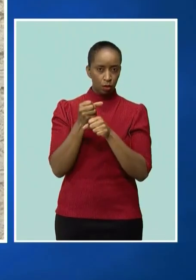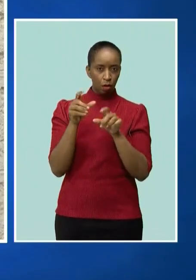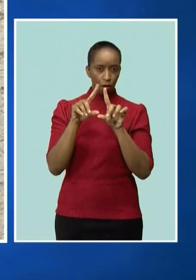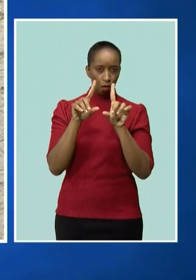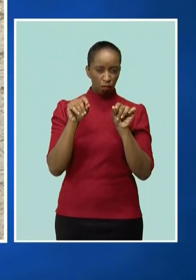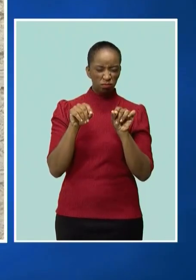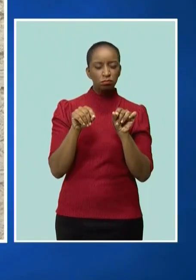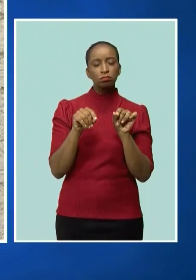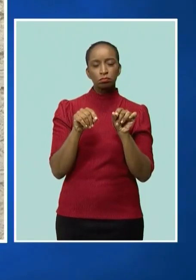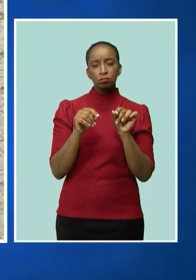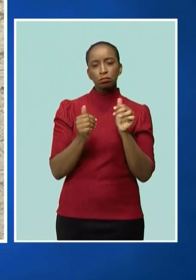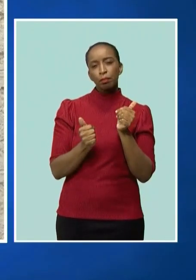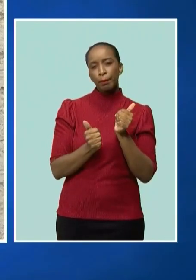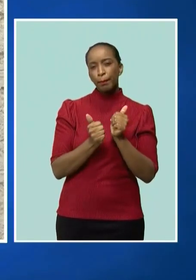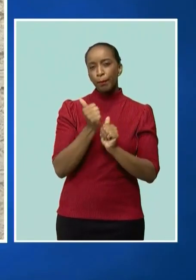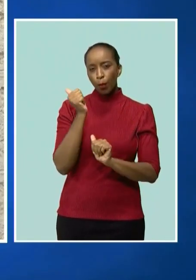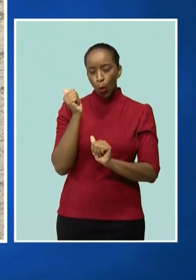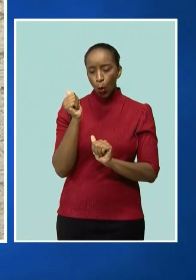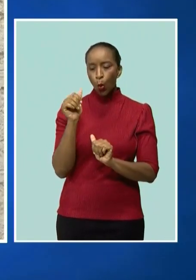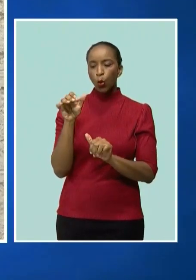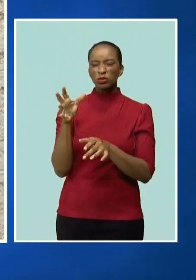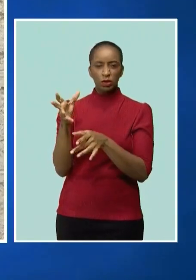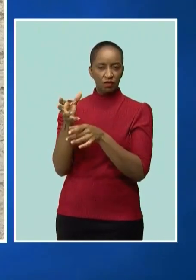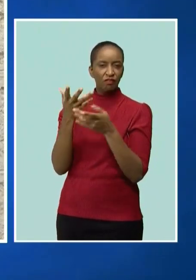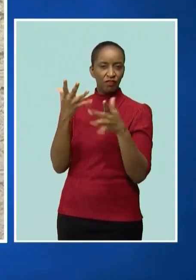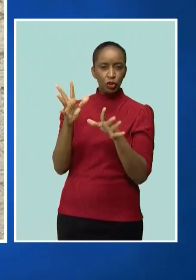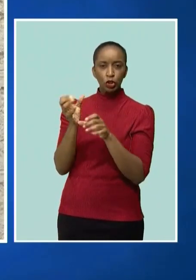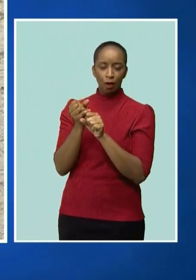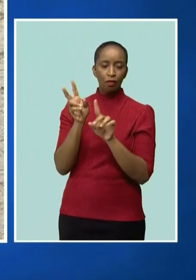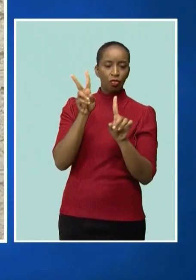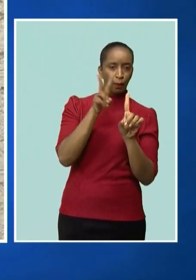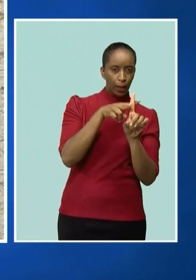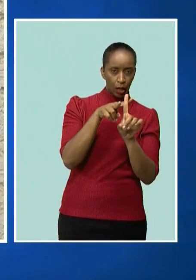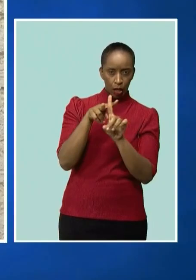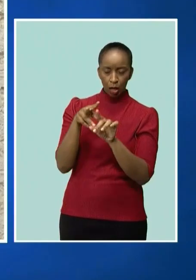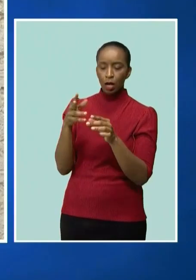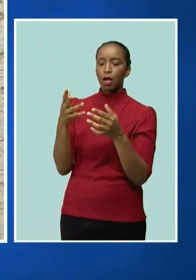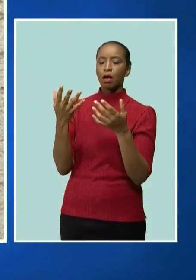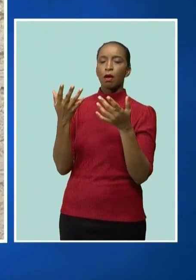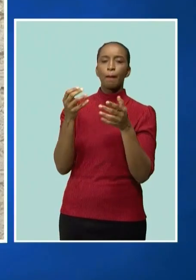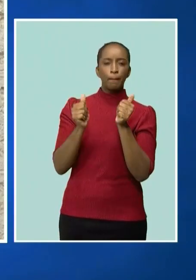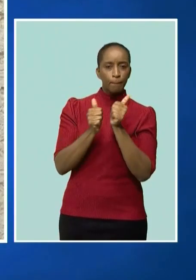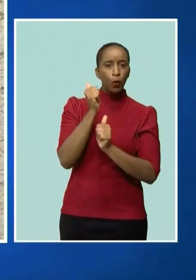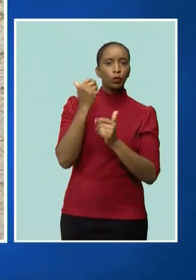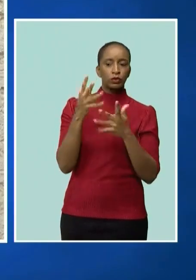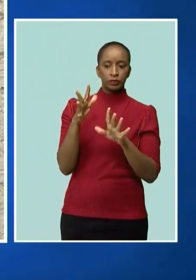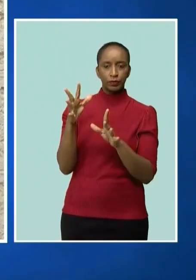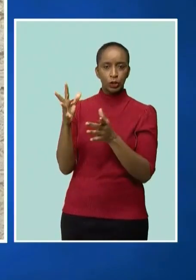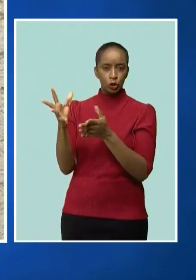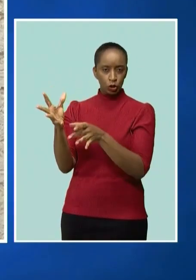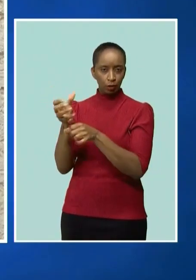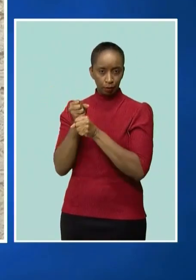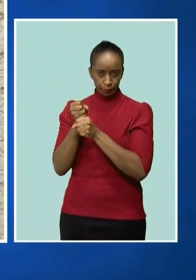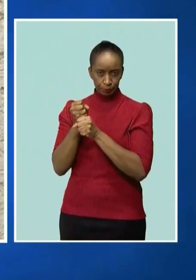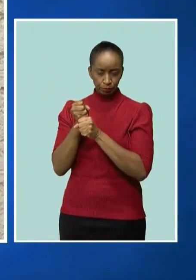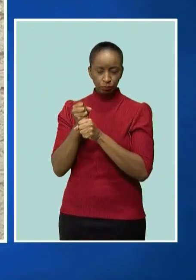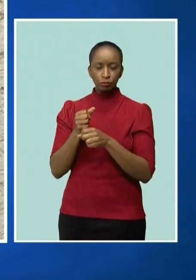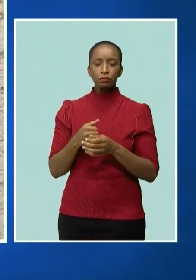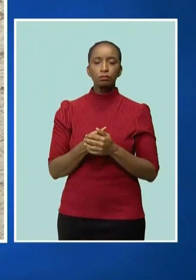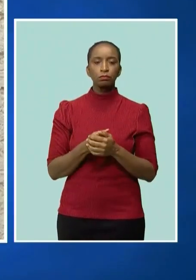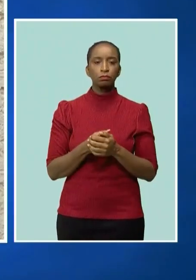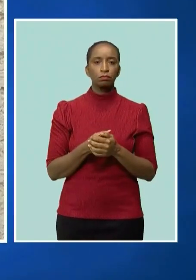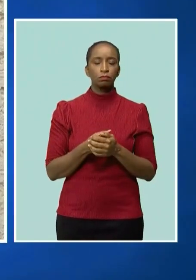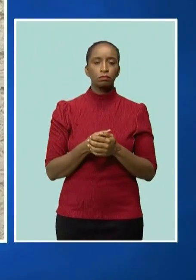have picked up their cards. There's still a few who have to pick it up. With respect to the movement of persons on